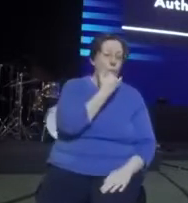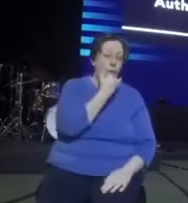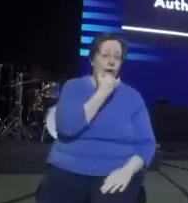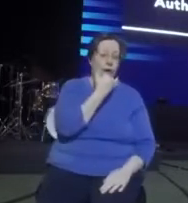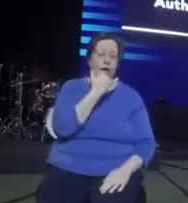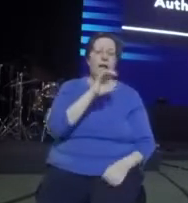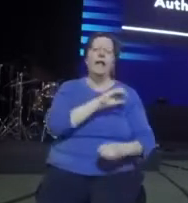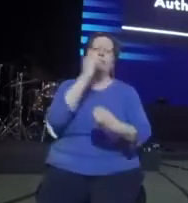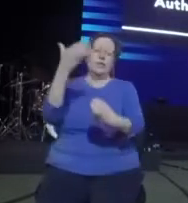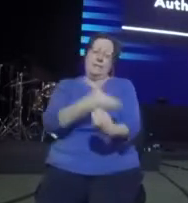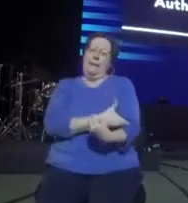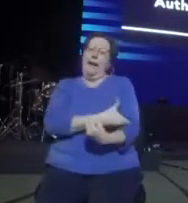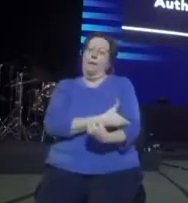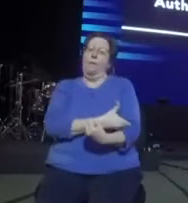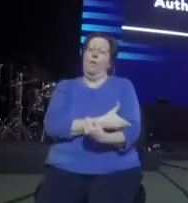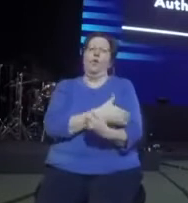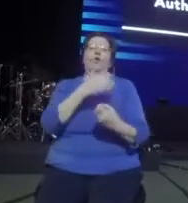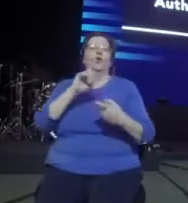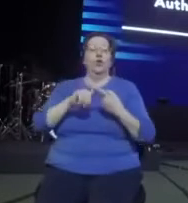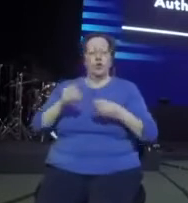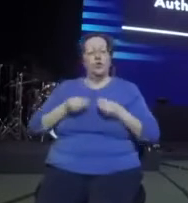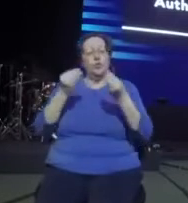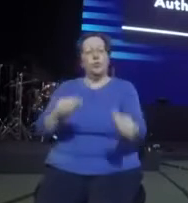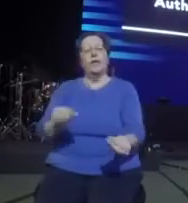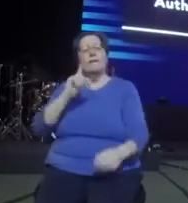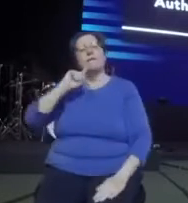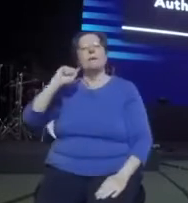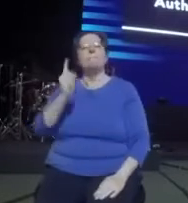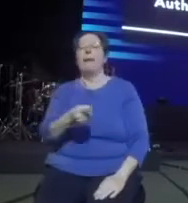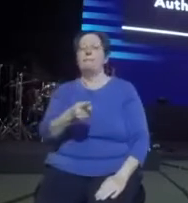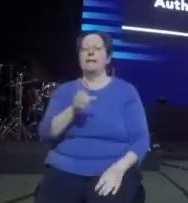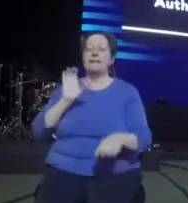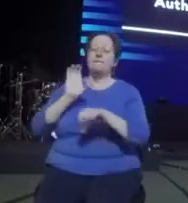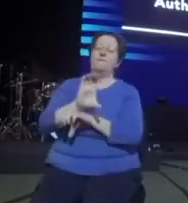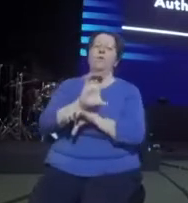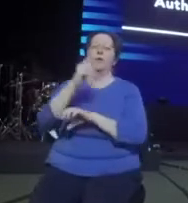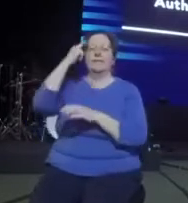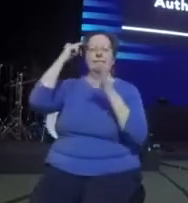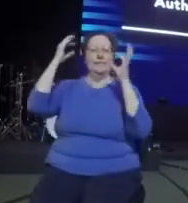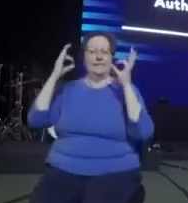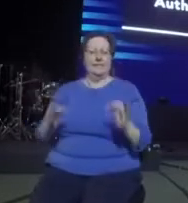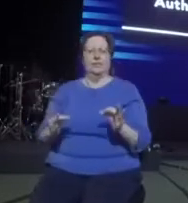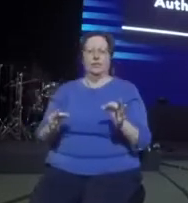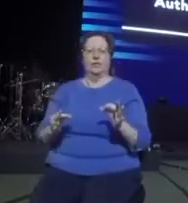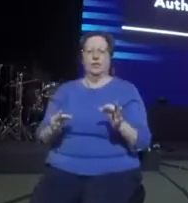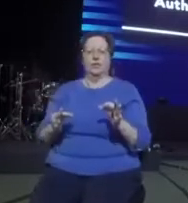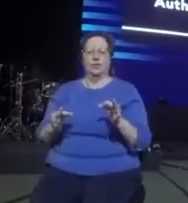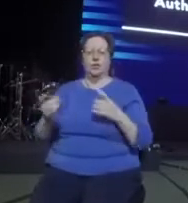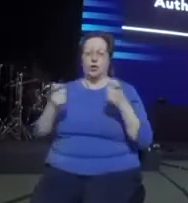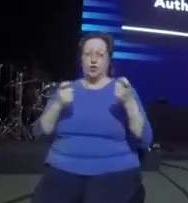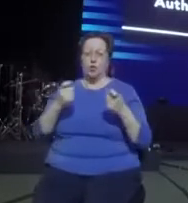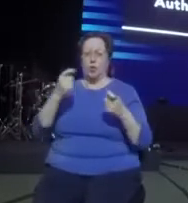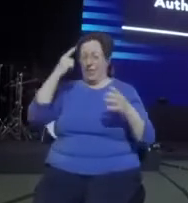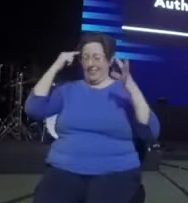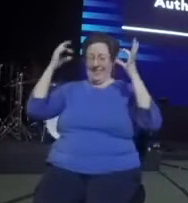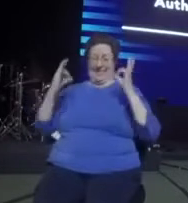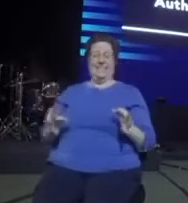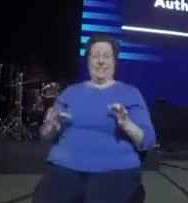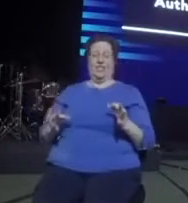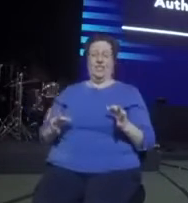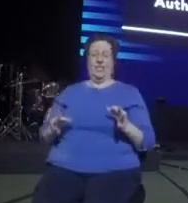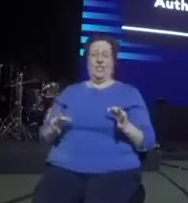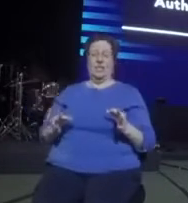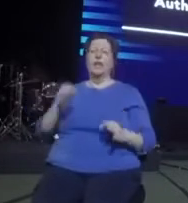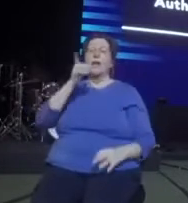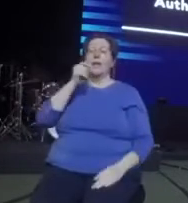or right that they have to give orders and to make decisions. And the one who makes the decisions is the orders